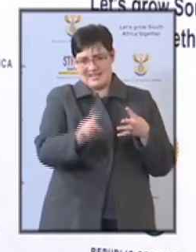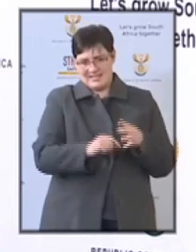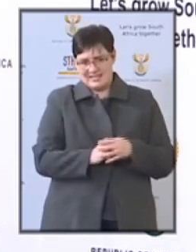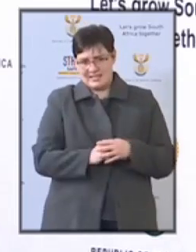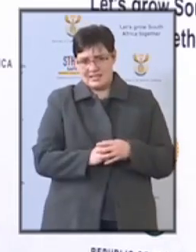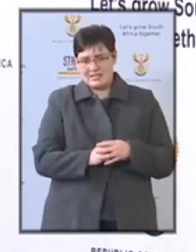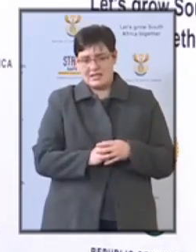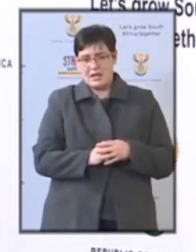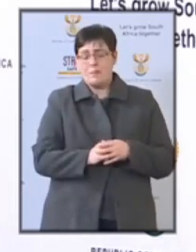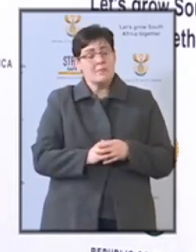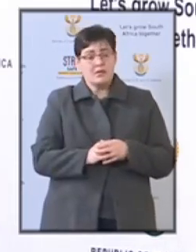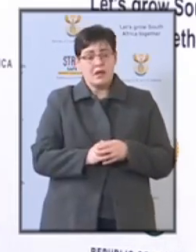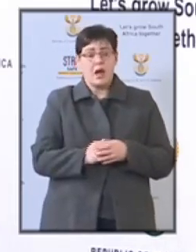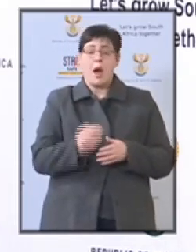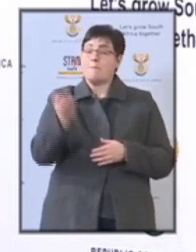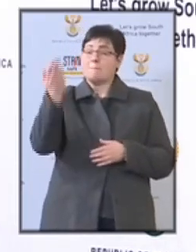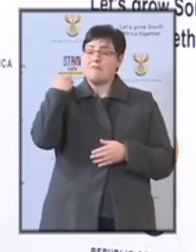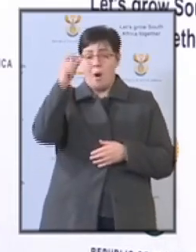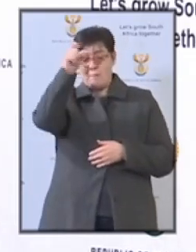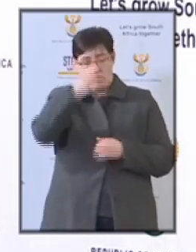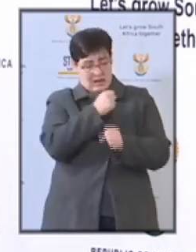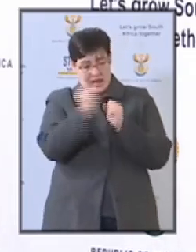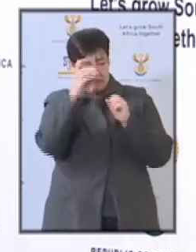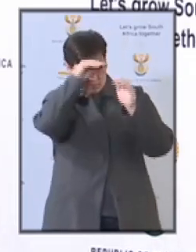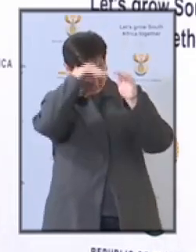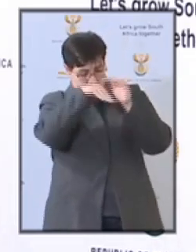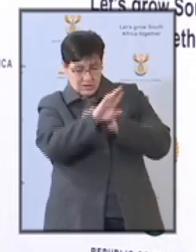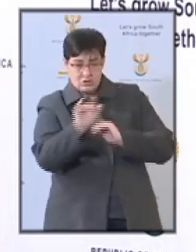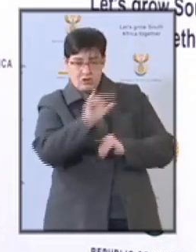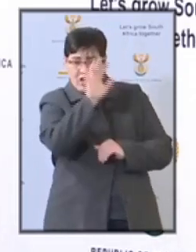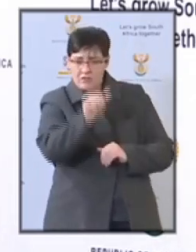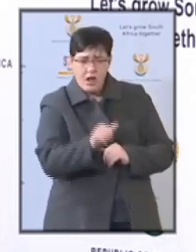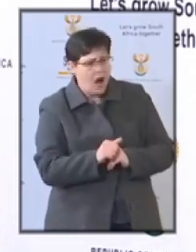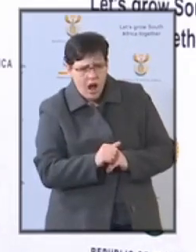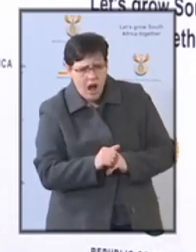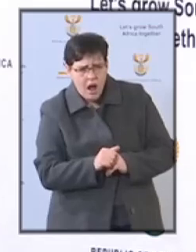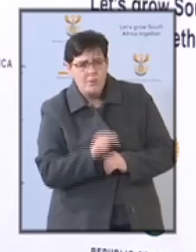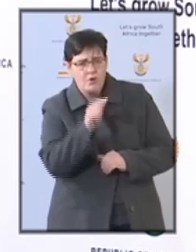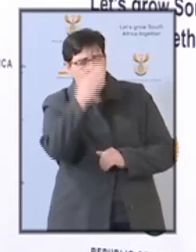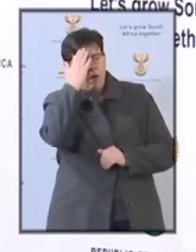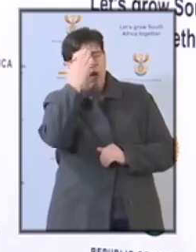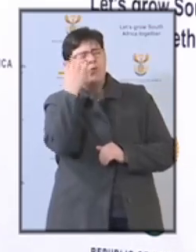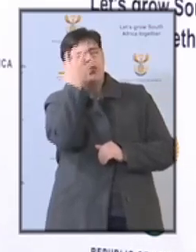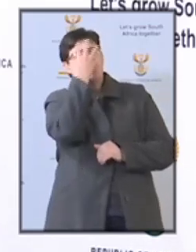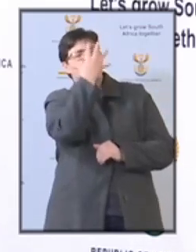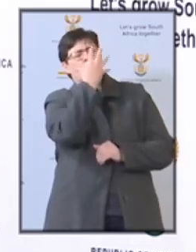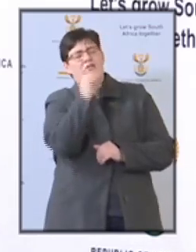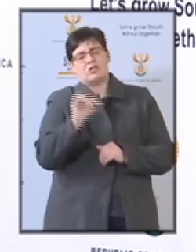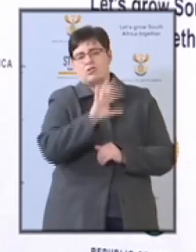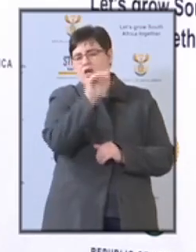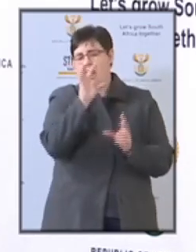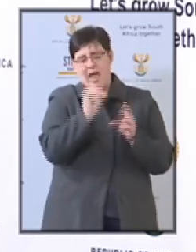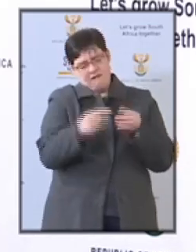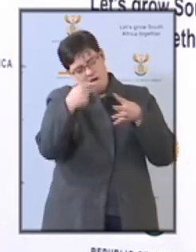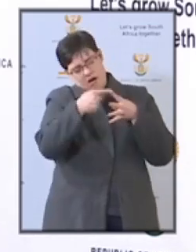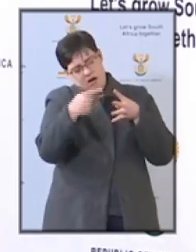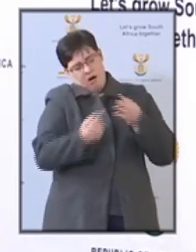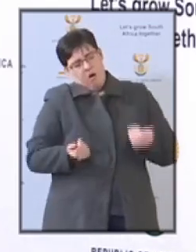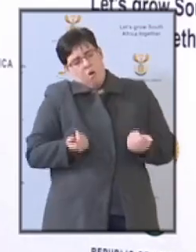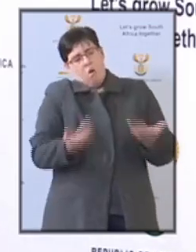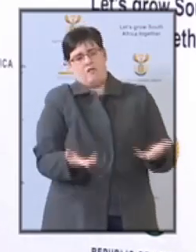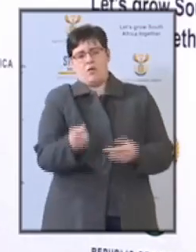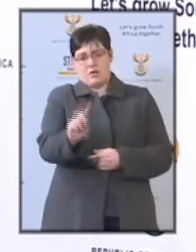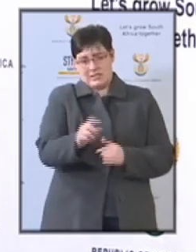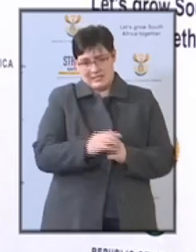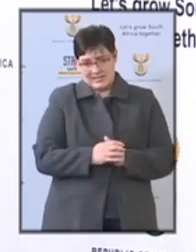come into contact with this beautiful country can be able to know what we have to offer. But more importantly, if you know